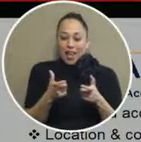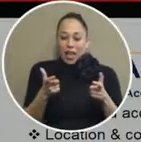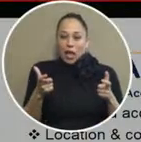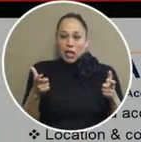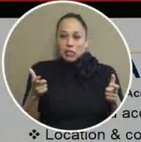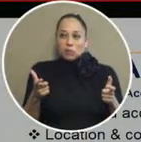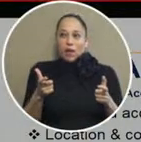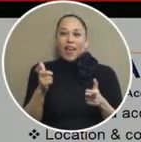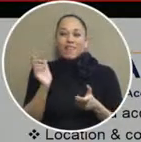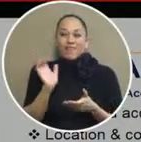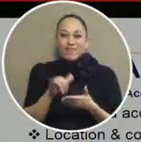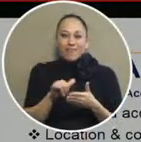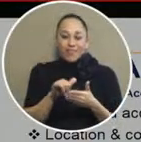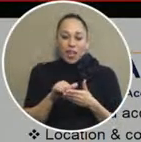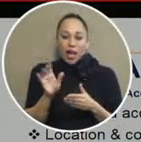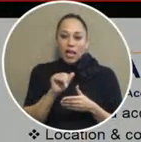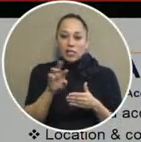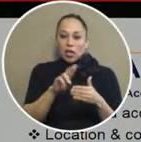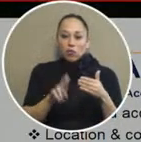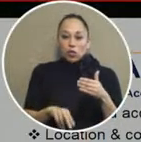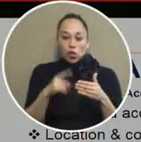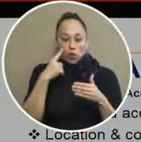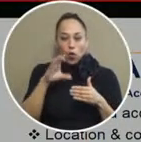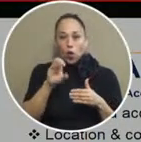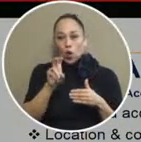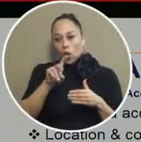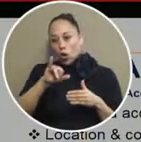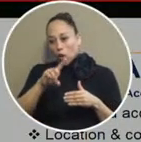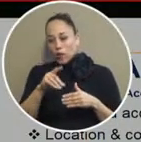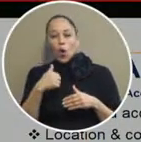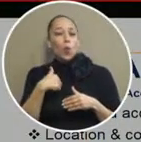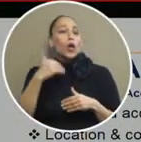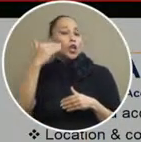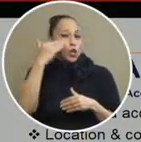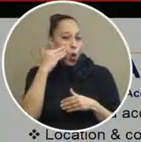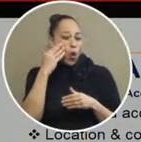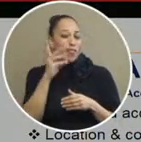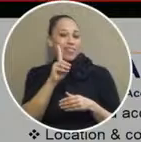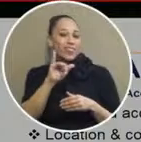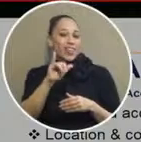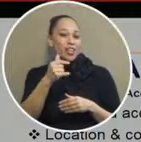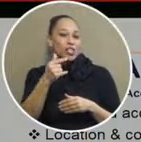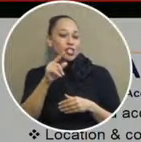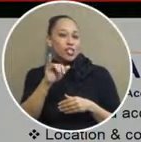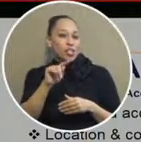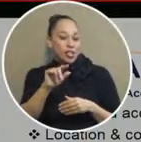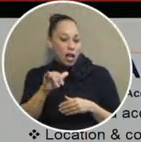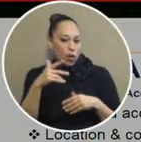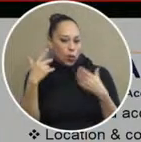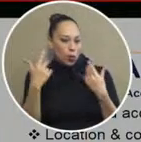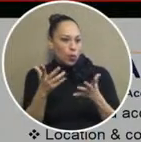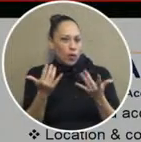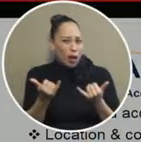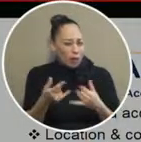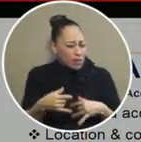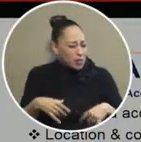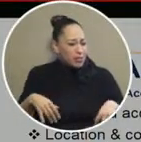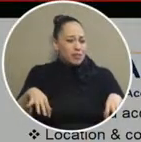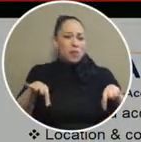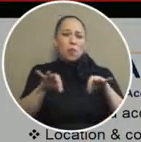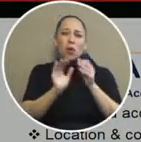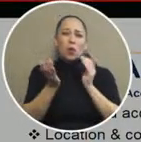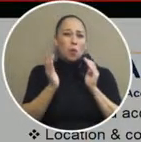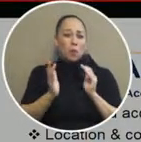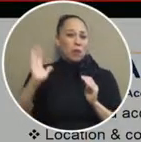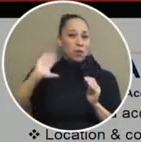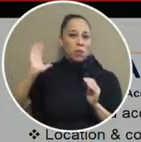expanding that as a result of COVID, because we know that that digital connection and that access is more important than ever. I